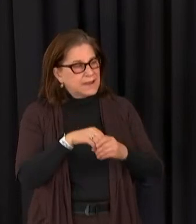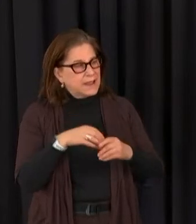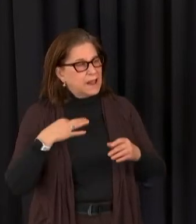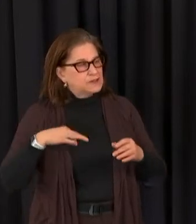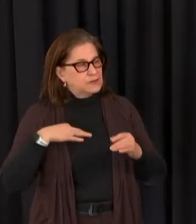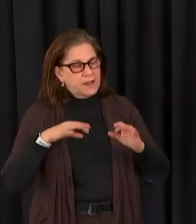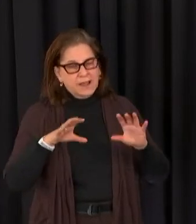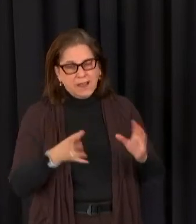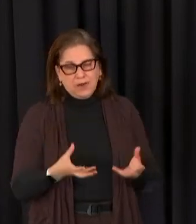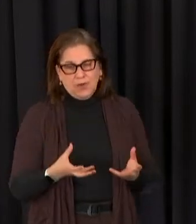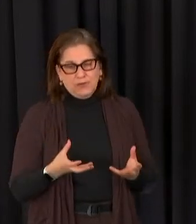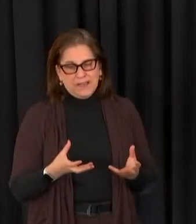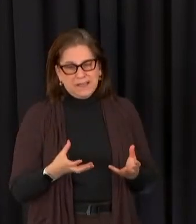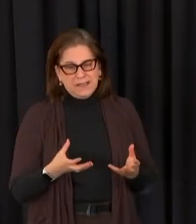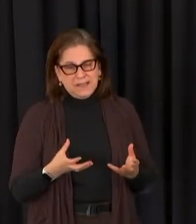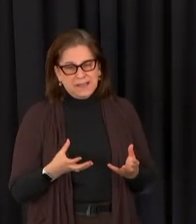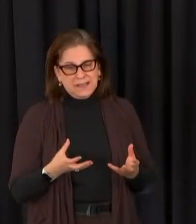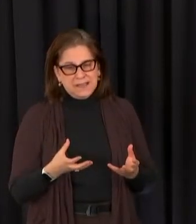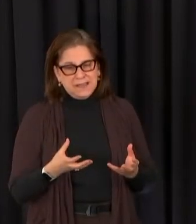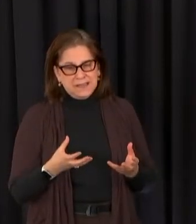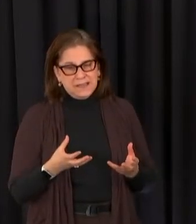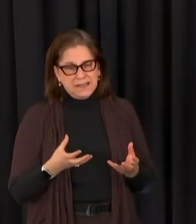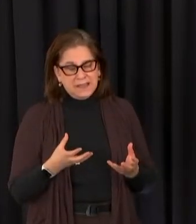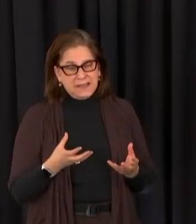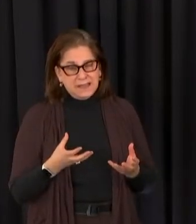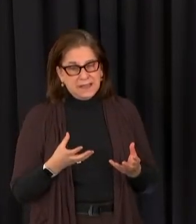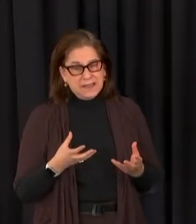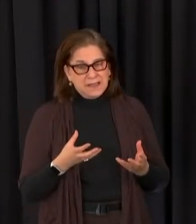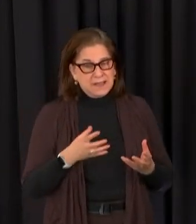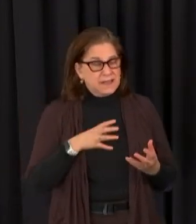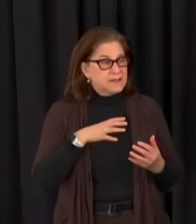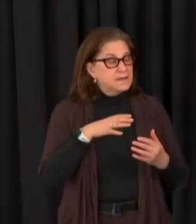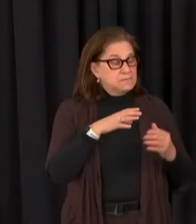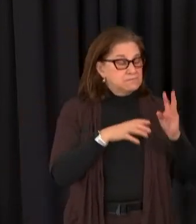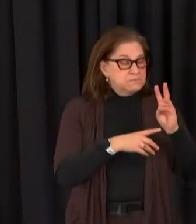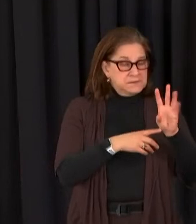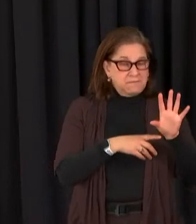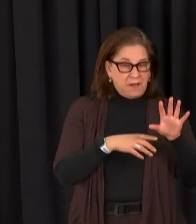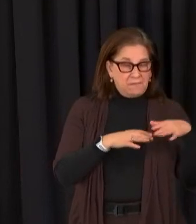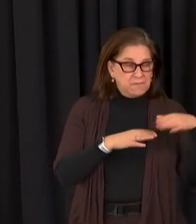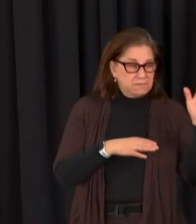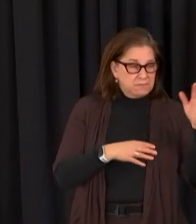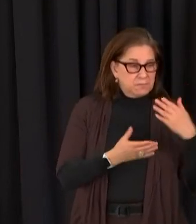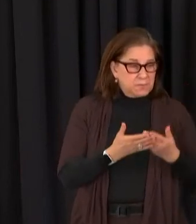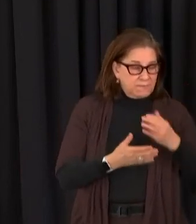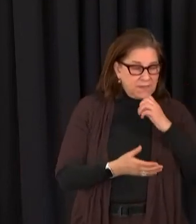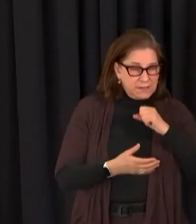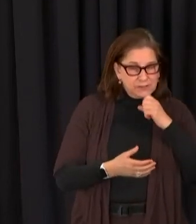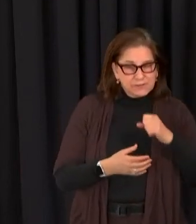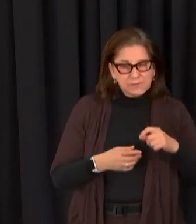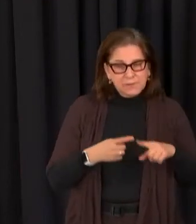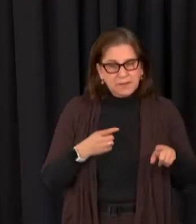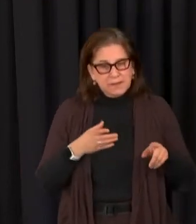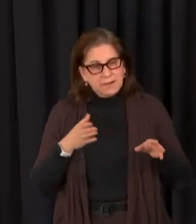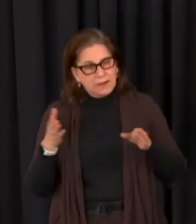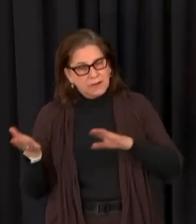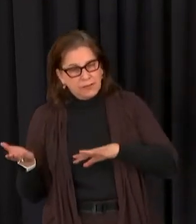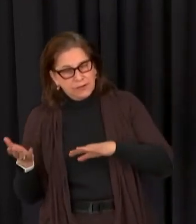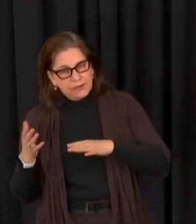category. So, we have individuals who are over 65, regardless of their health status, who are DC